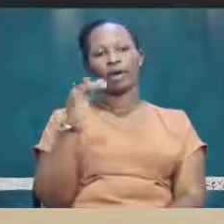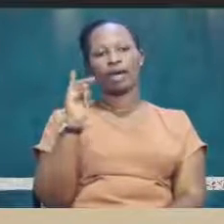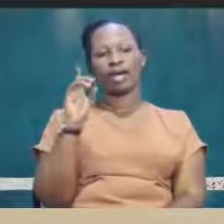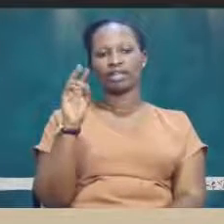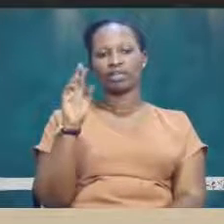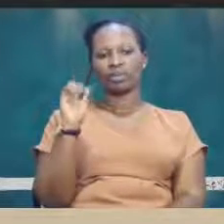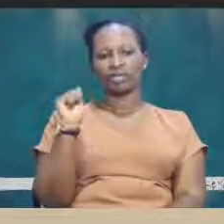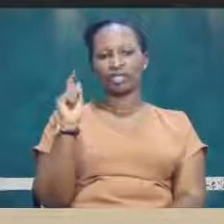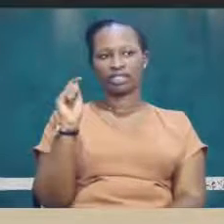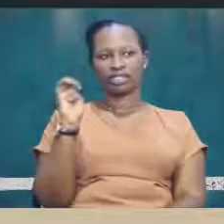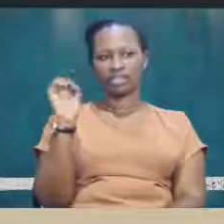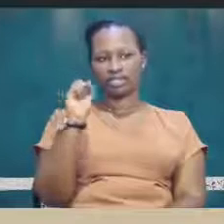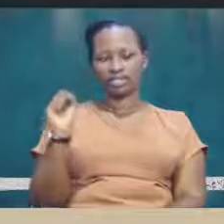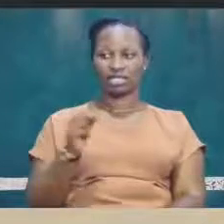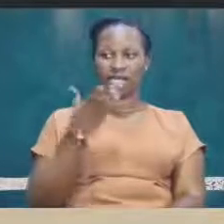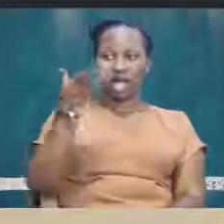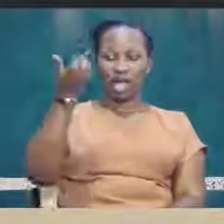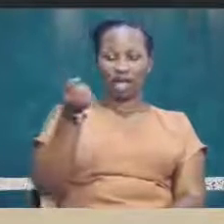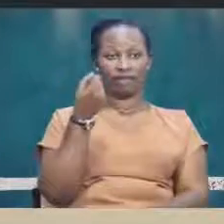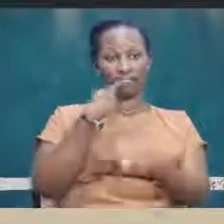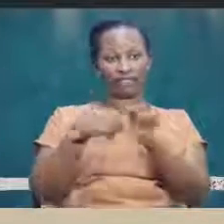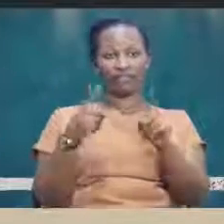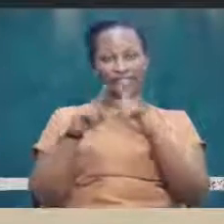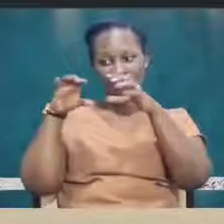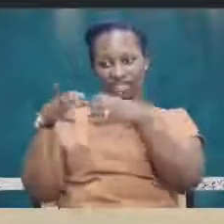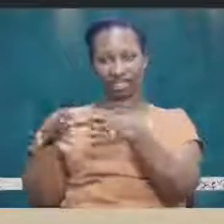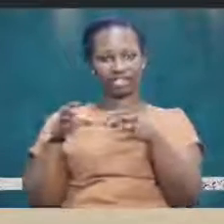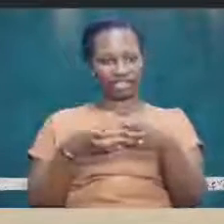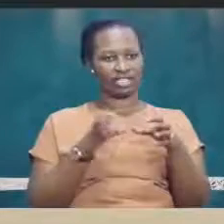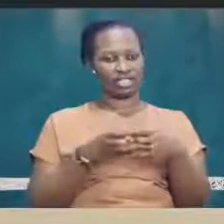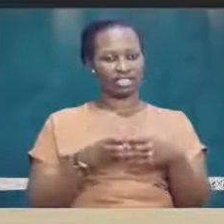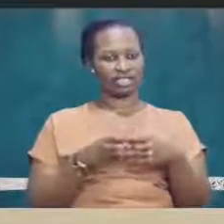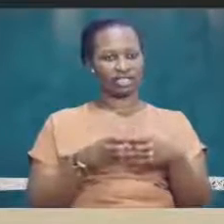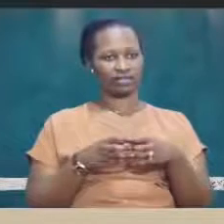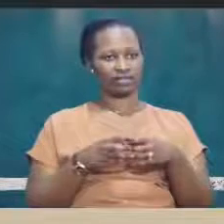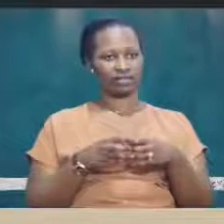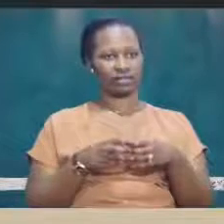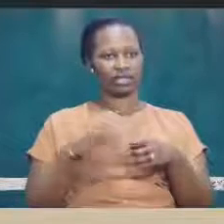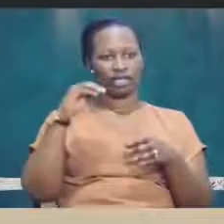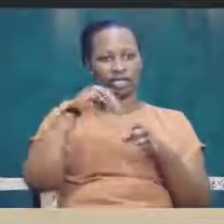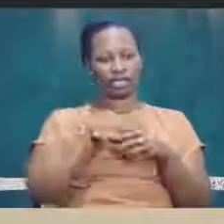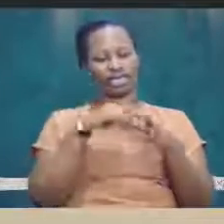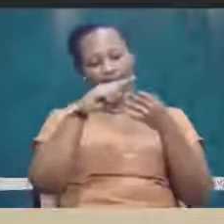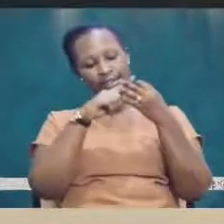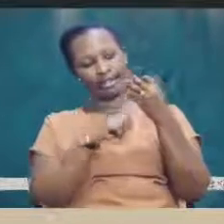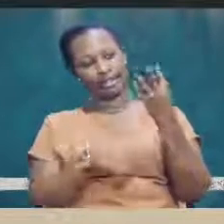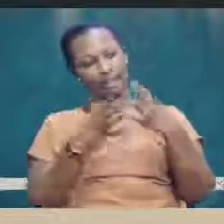Carbohydrates have different classes, or they're classified in three